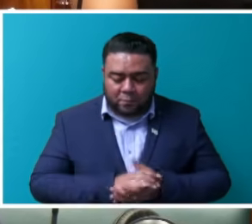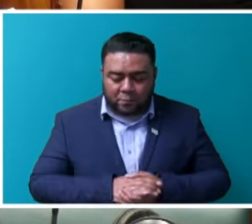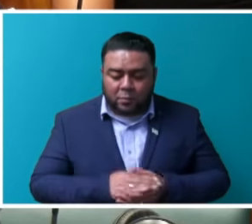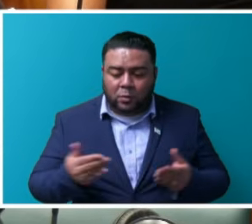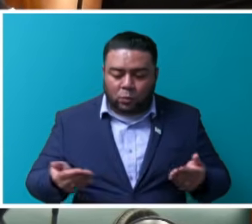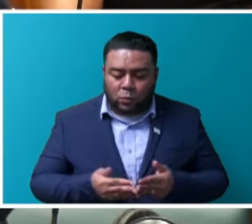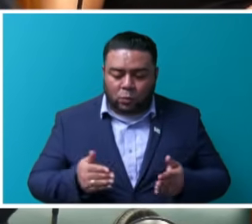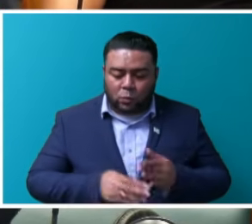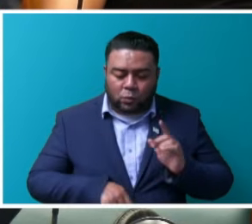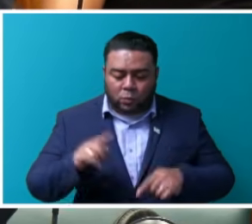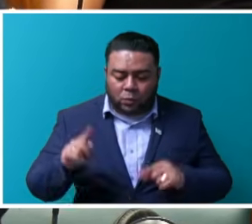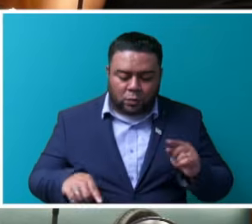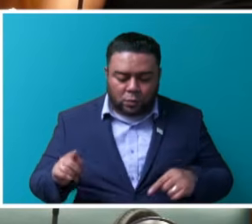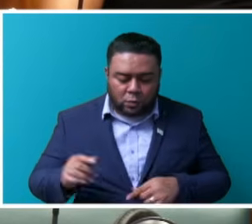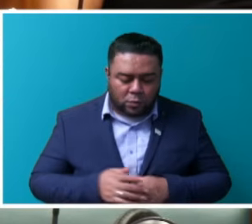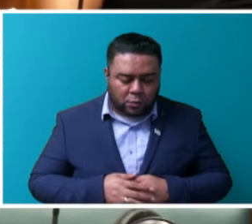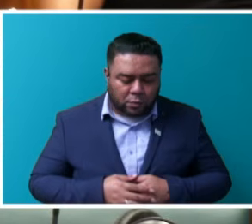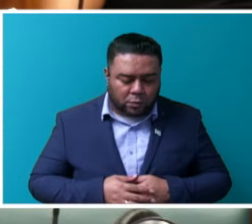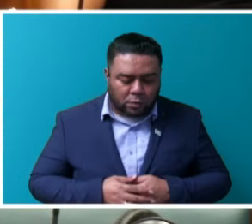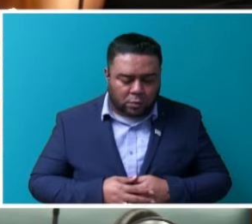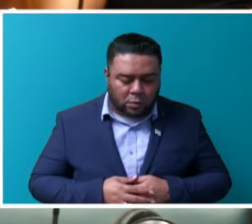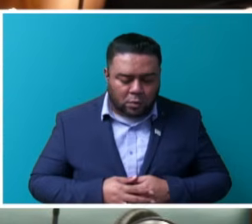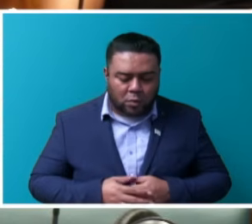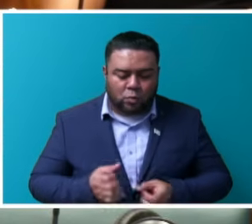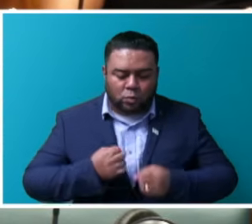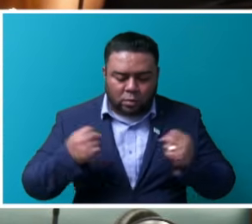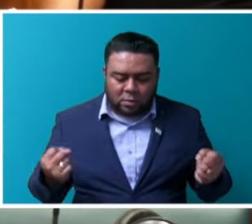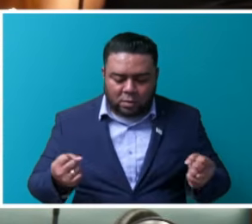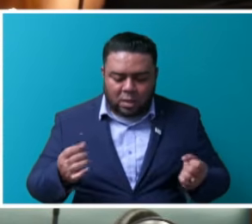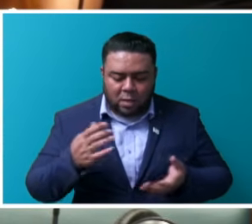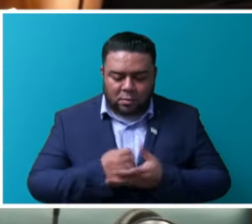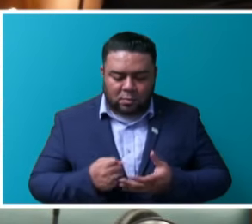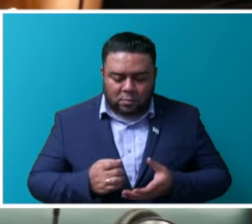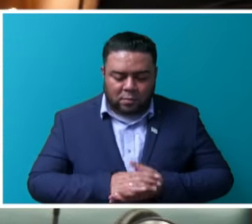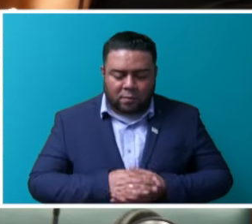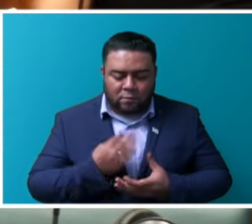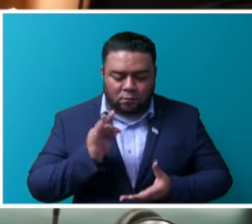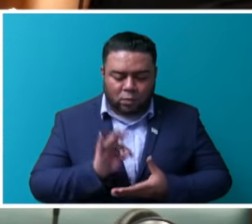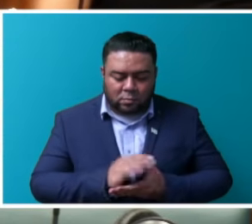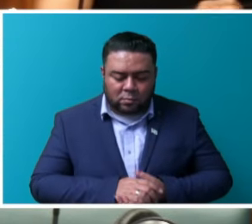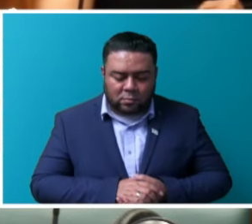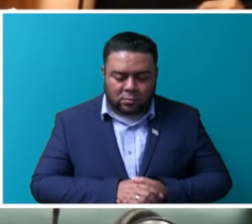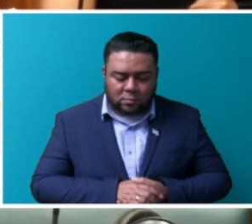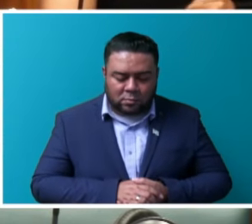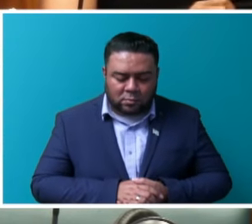introduces various amendments to strengthen customs enforcement, things like data management,